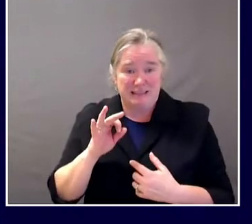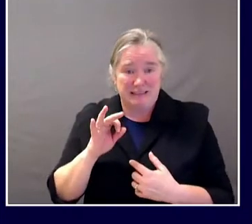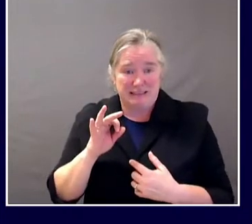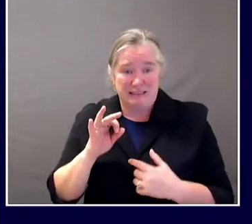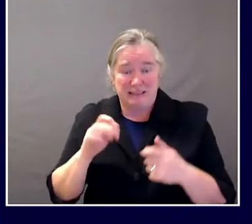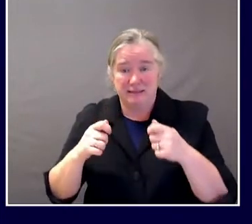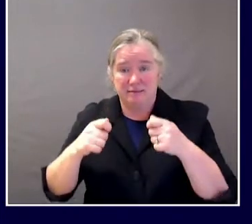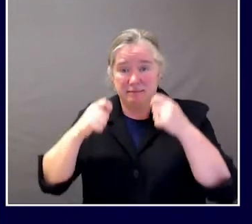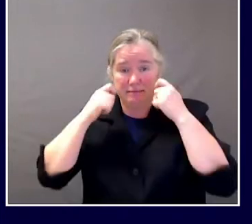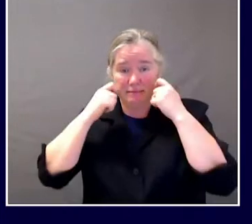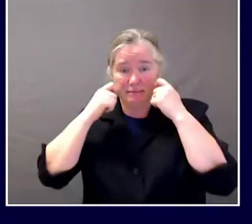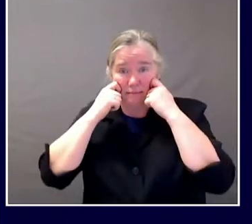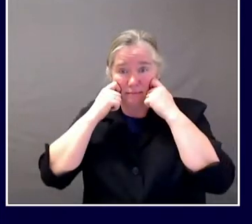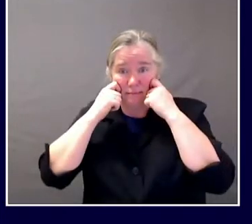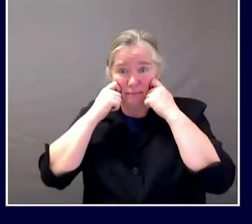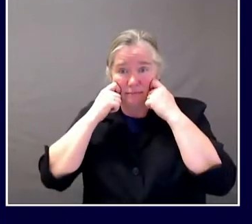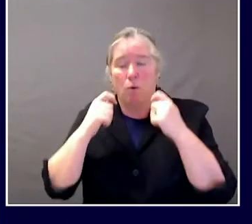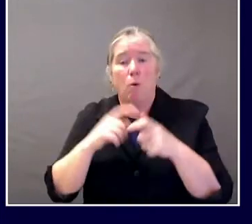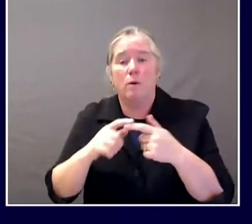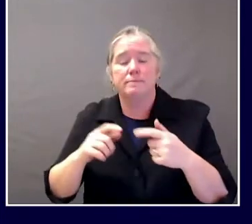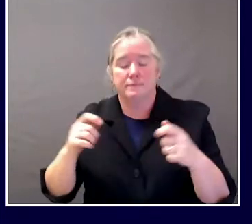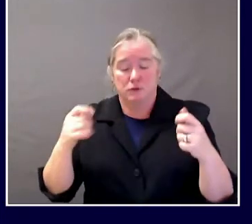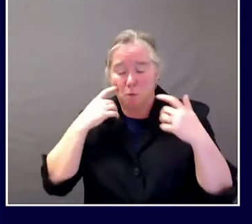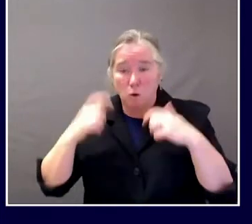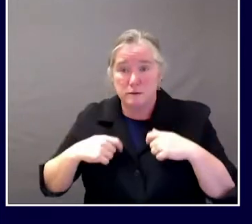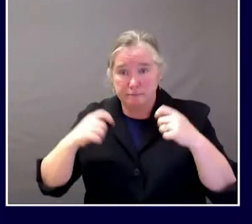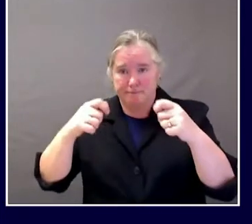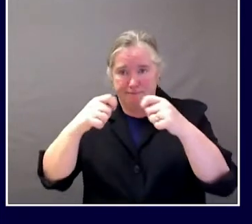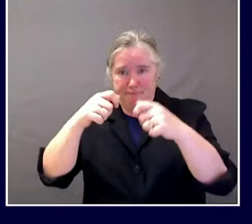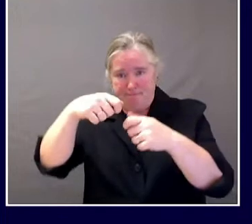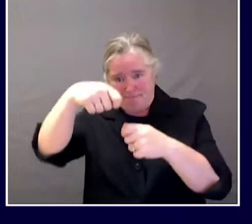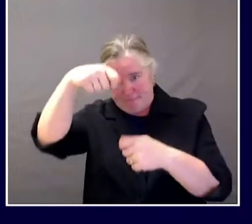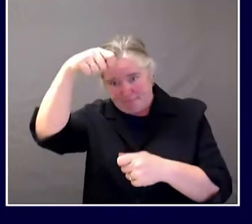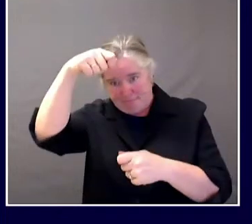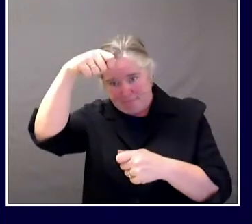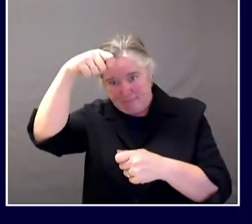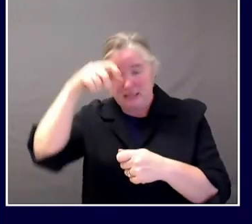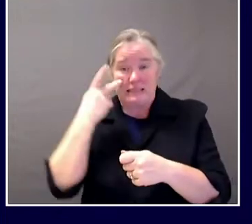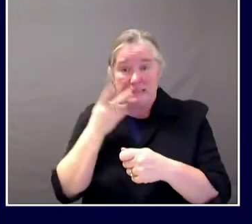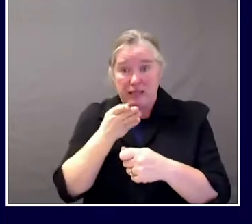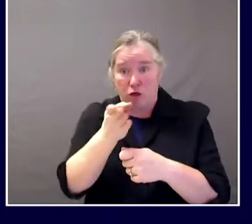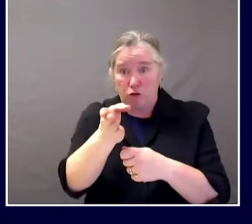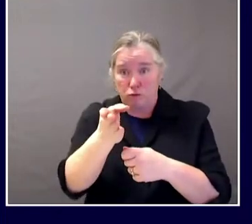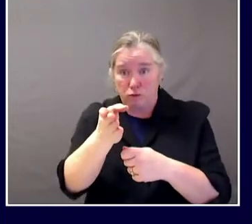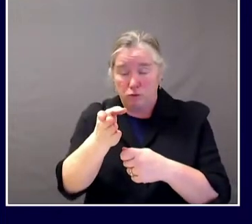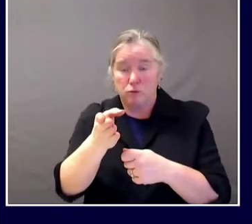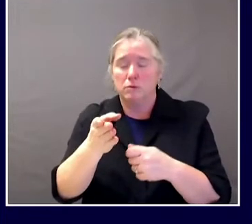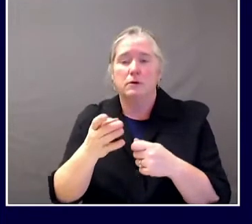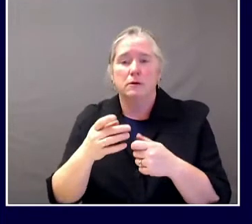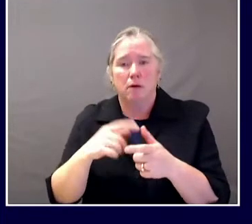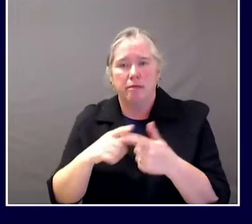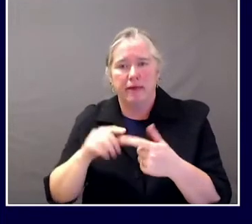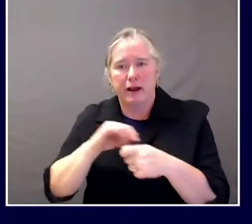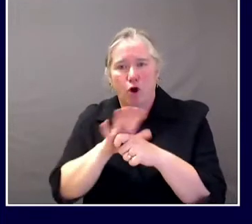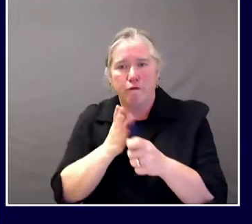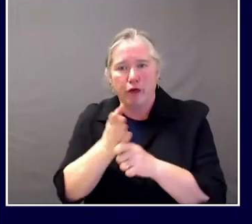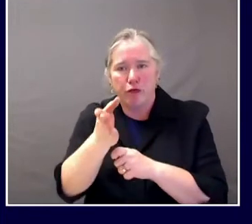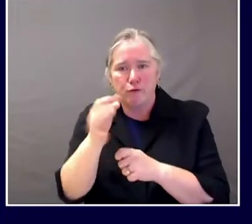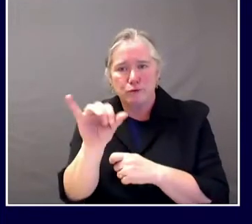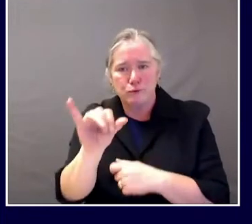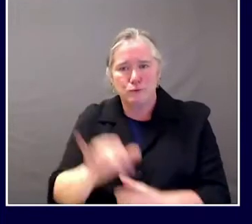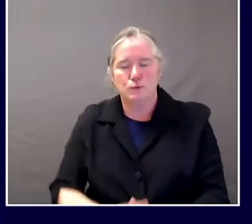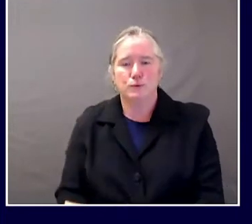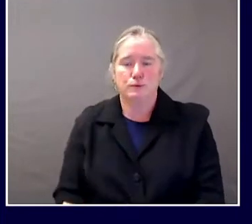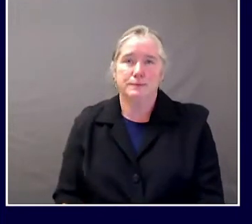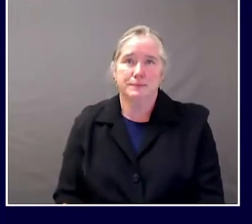stretch it out and you can see right through it, that means that the droplets that can potentially carry COVID-19 can similarly